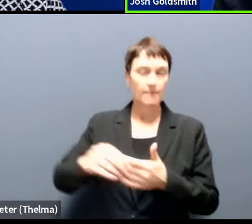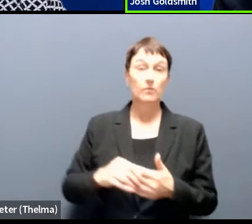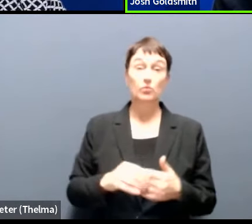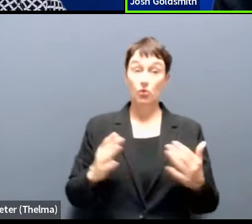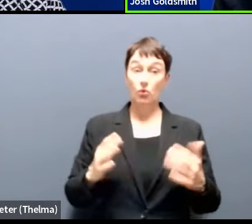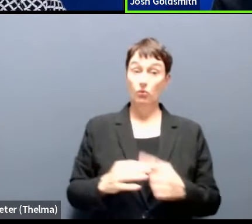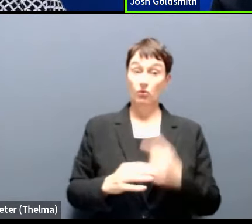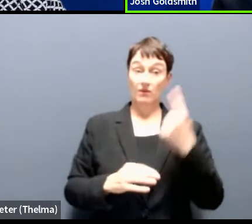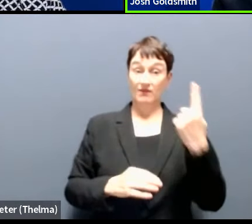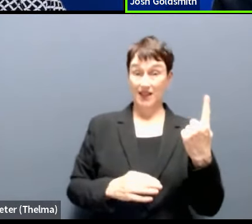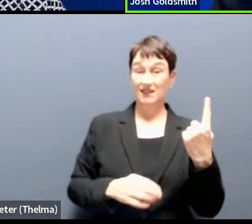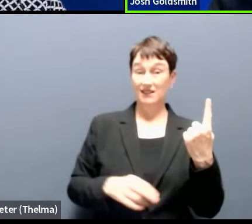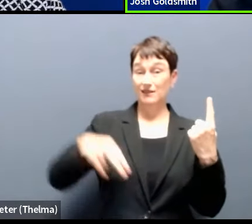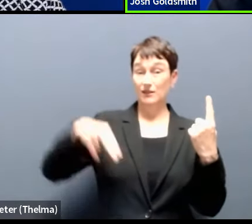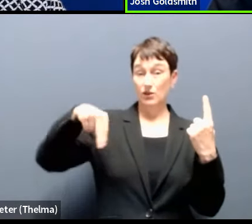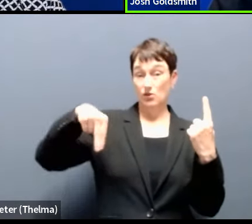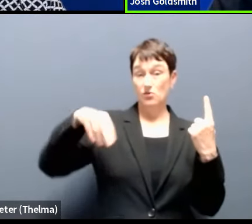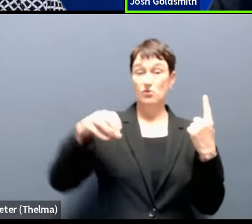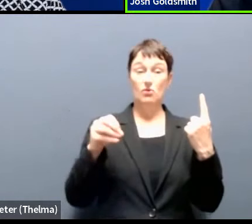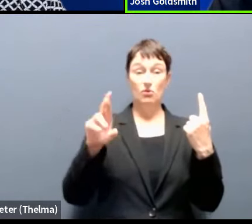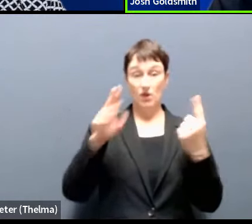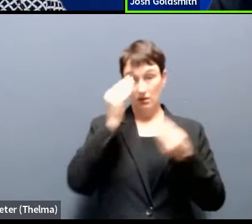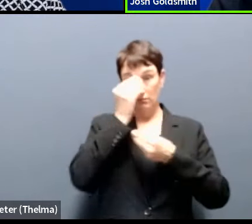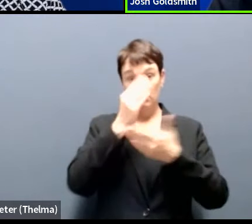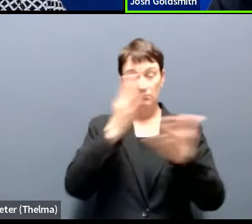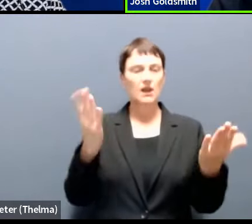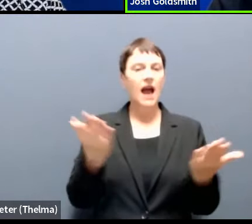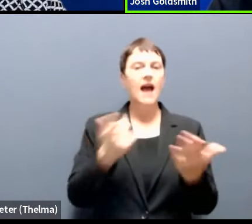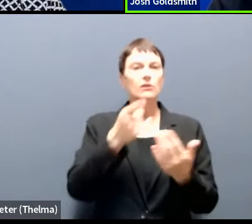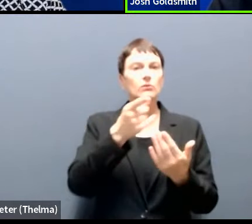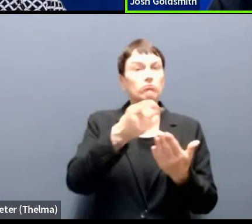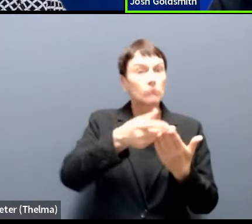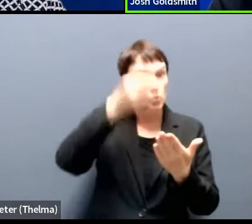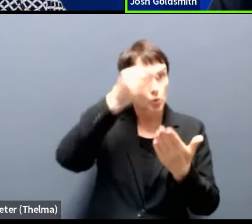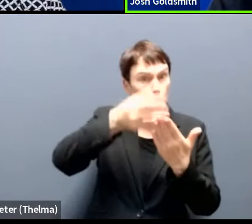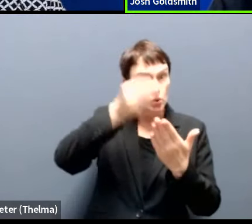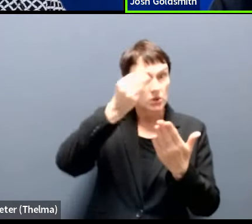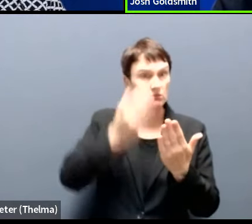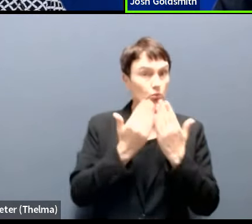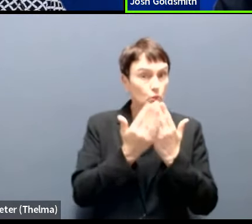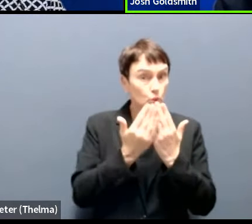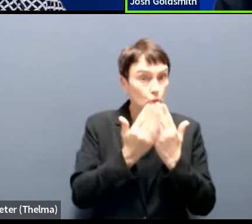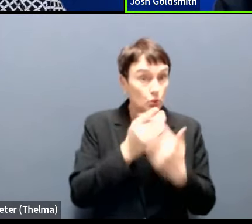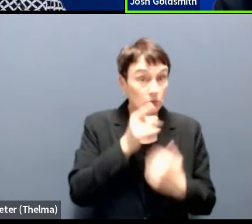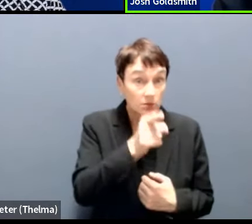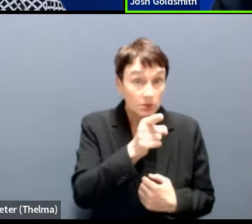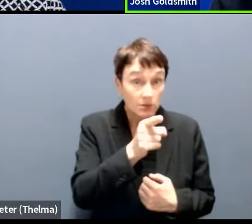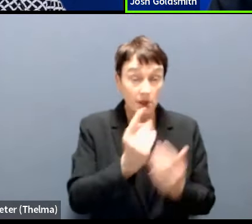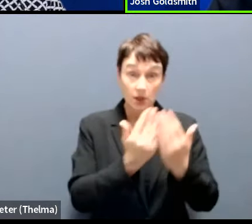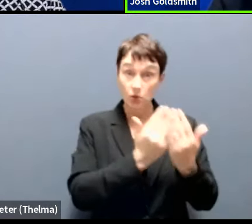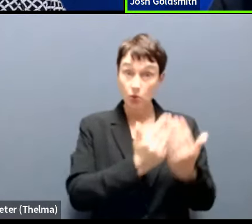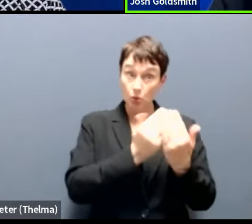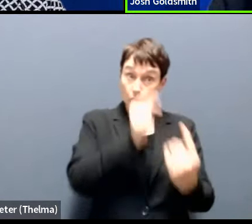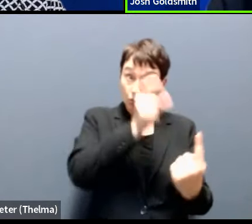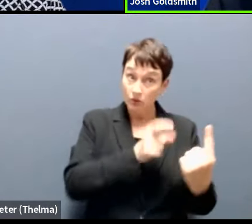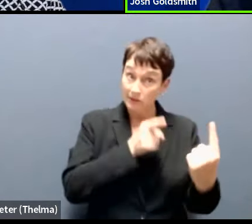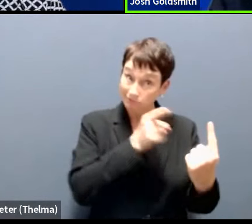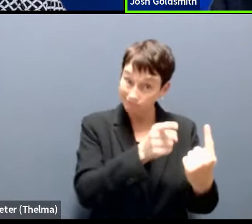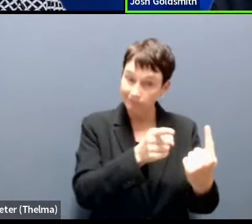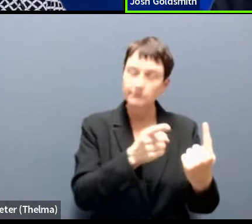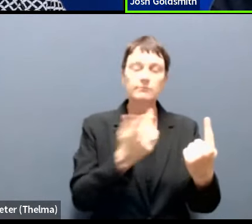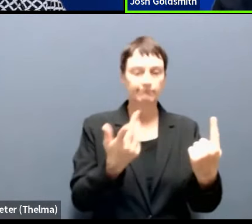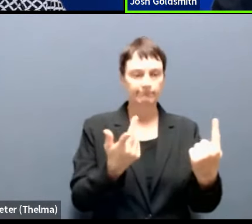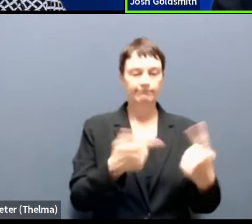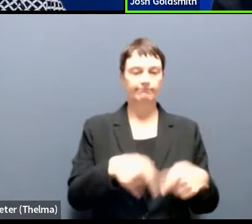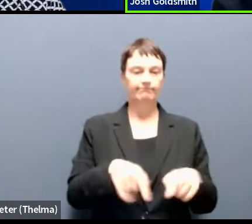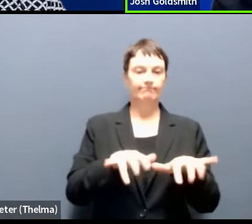was saying, we have a student scholarship, and I'm just going to go ahead and post that link in the chat as well. It's,